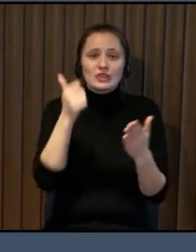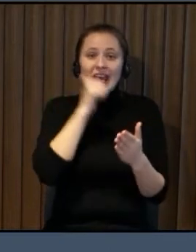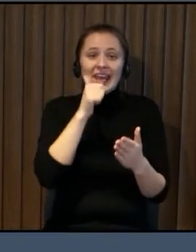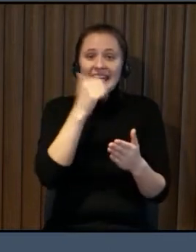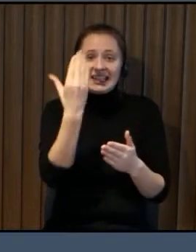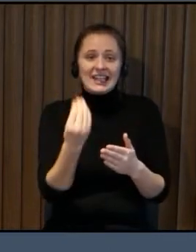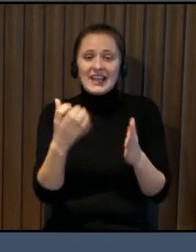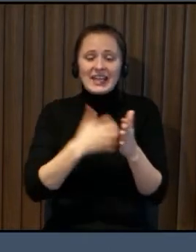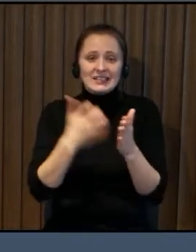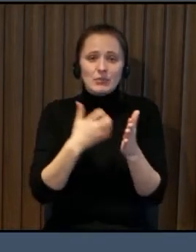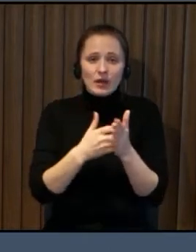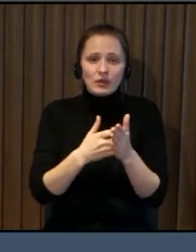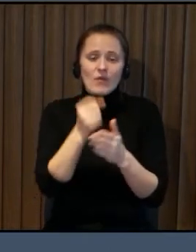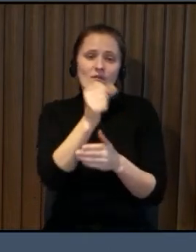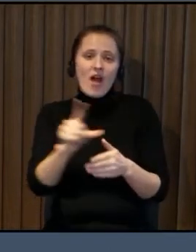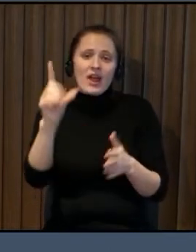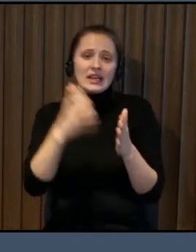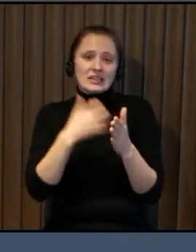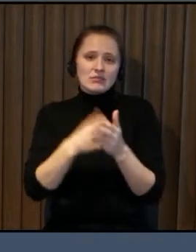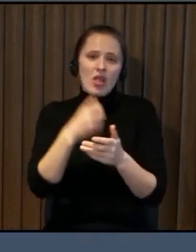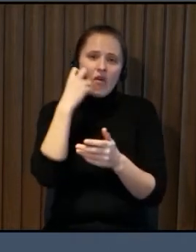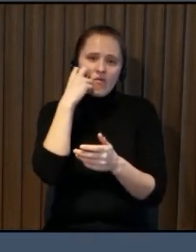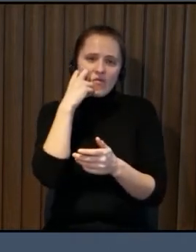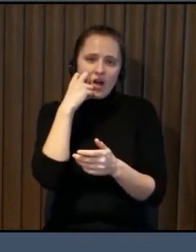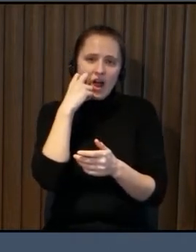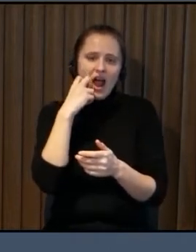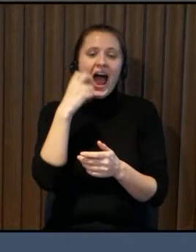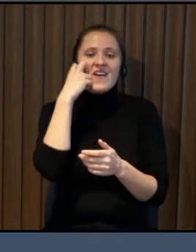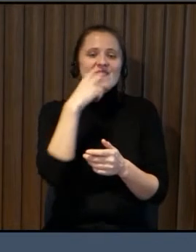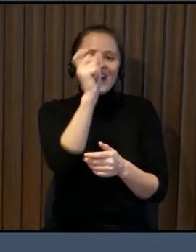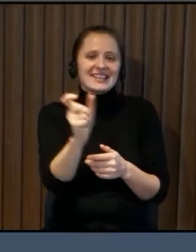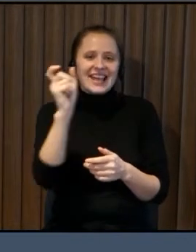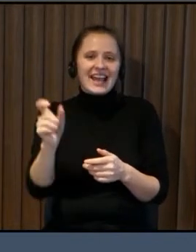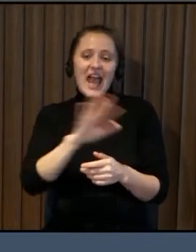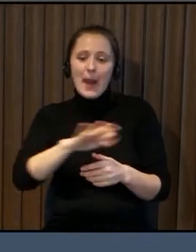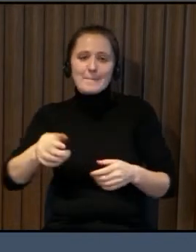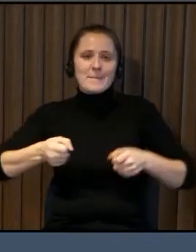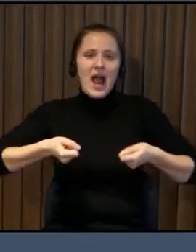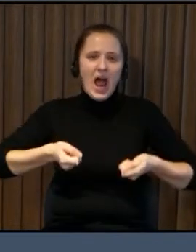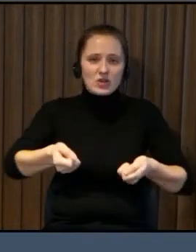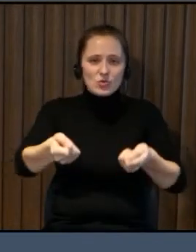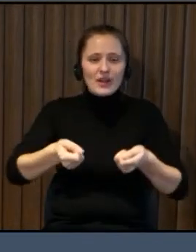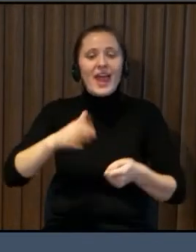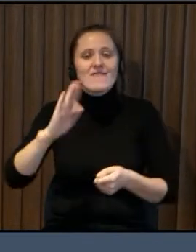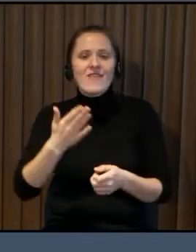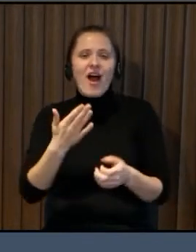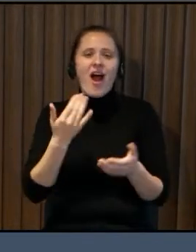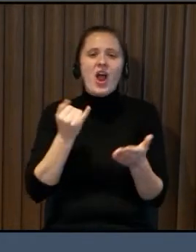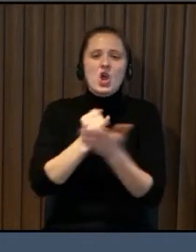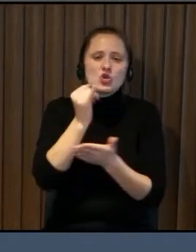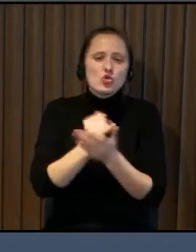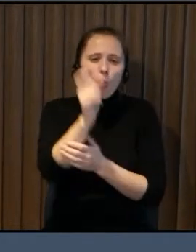safely. But on a daily basis, of course, it will also be used by parents